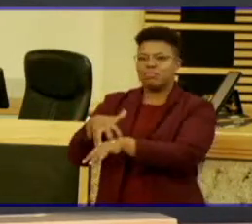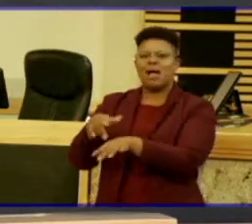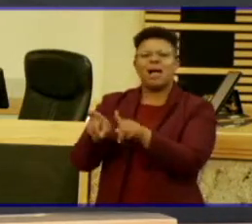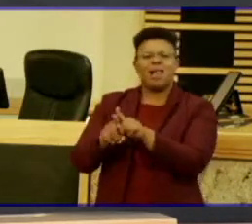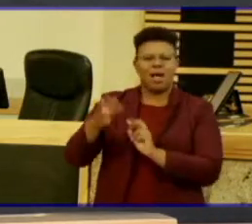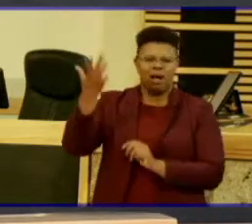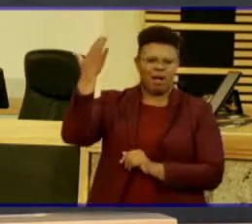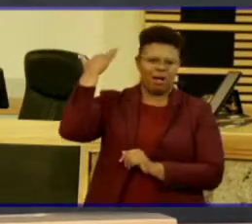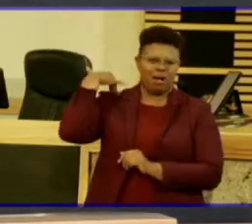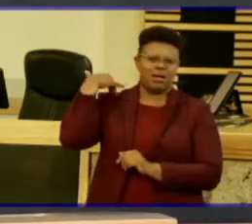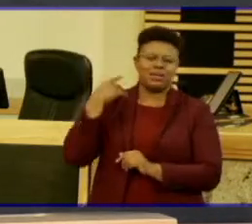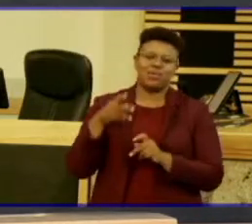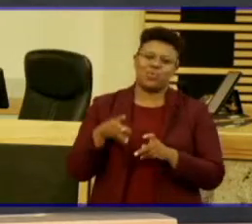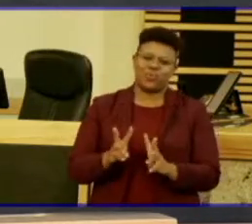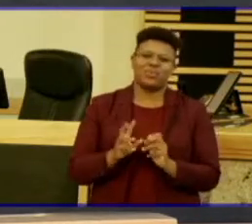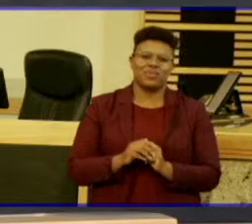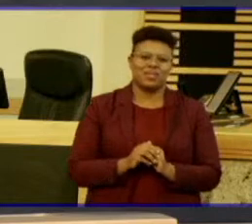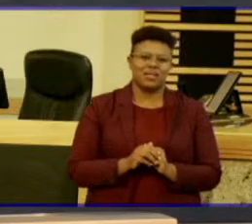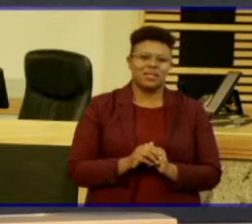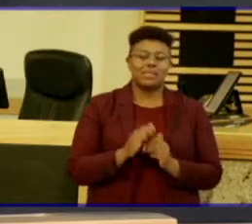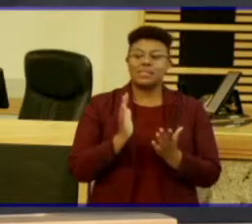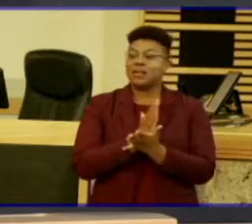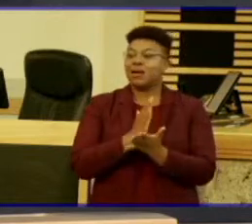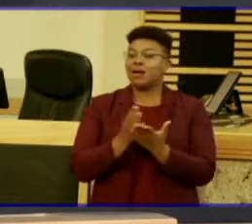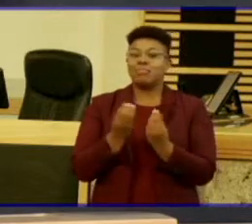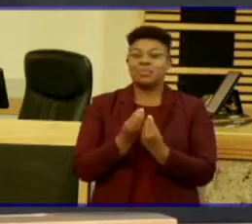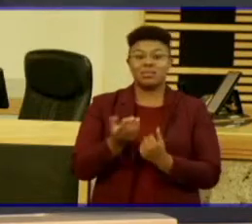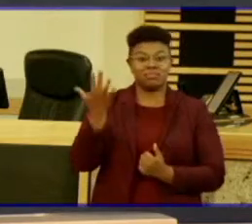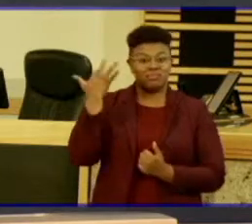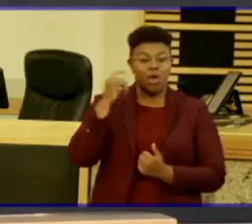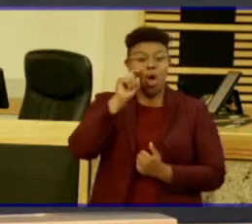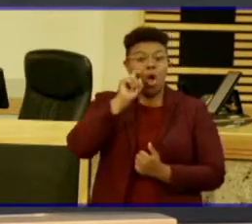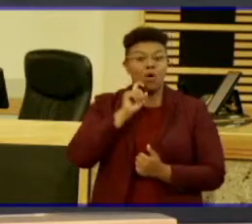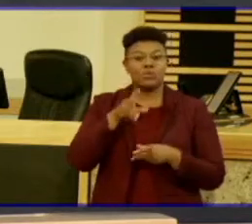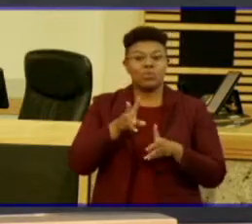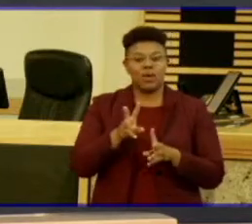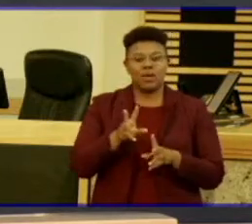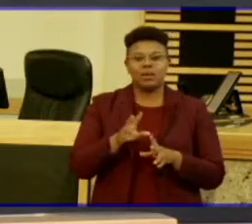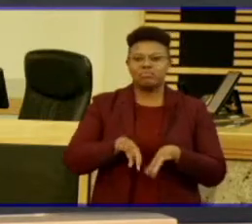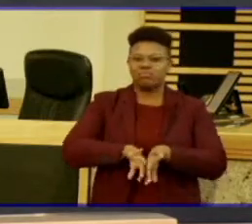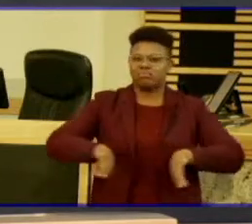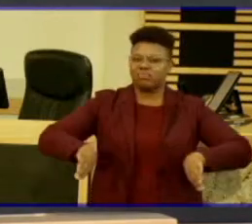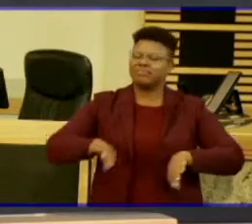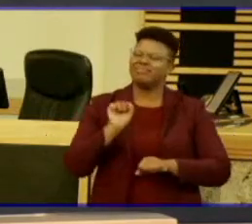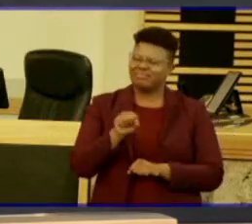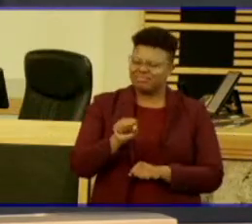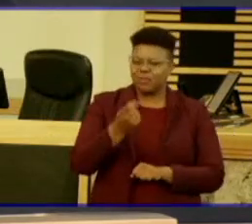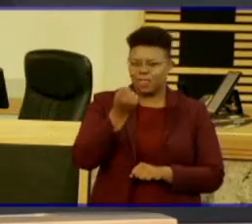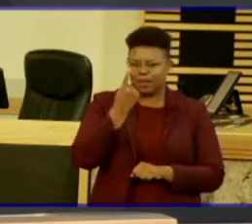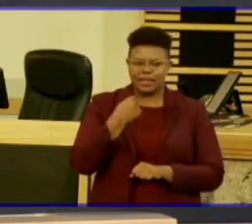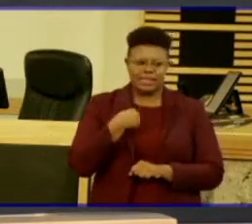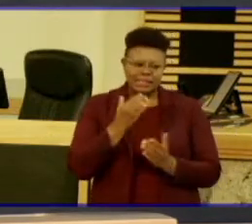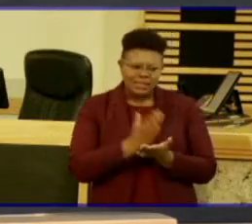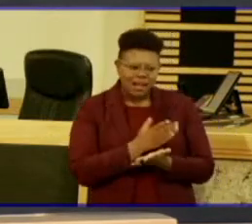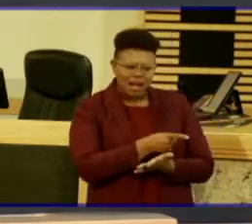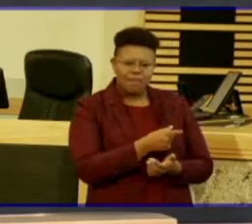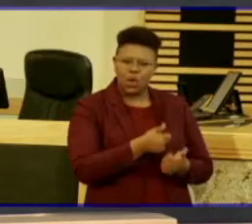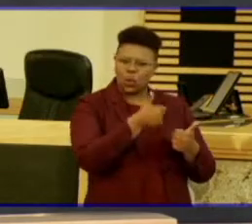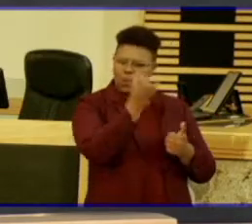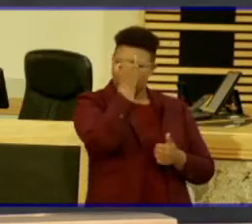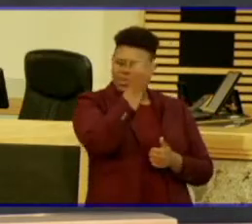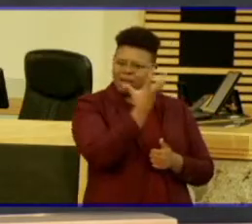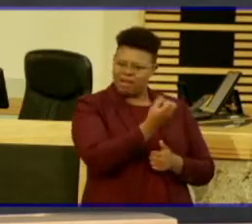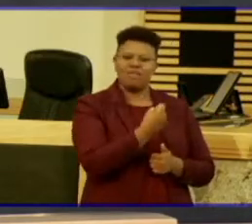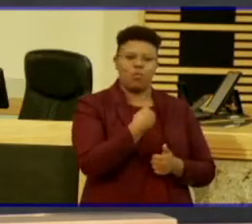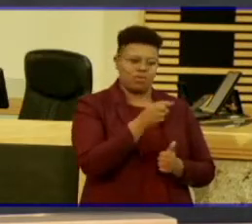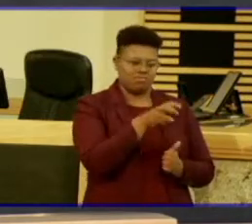ngalo ngaphambili. Ezinye izinto ezintle ezazisenziwa ngoRhulumente noba yayingoorhulumente bozimele geqe ziyafunda uba siziqwalasele